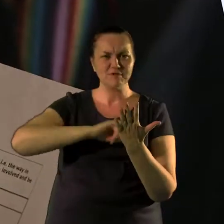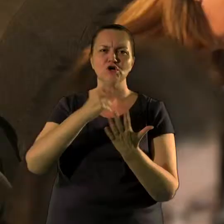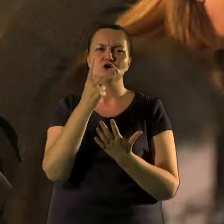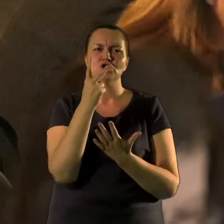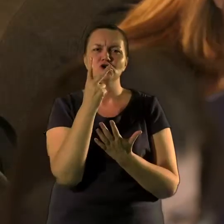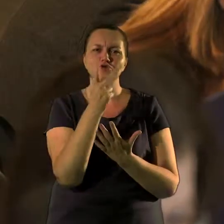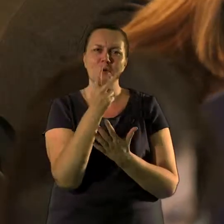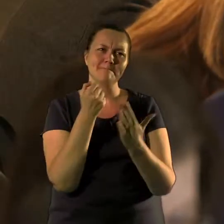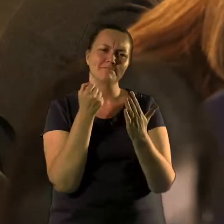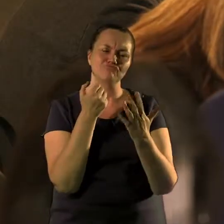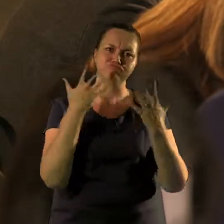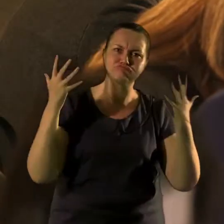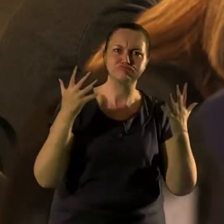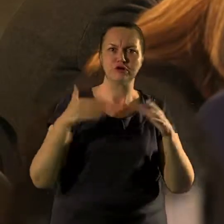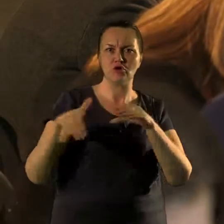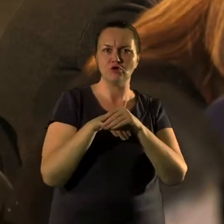why.